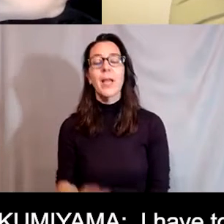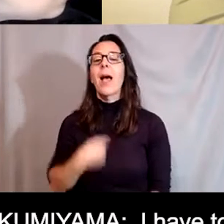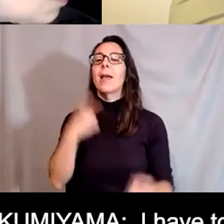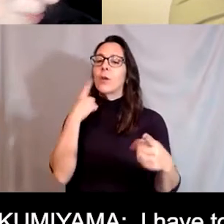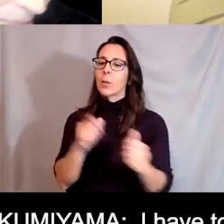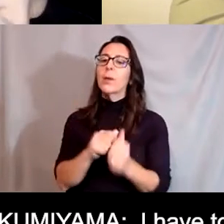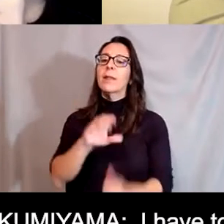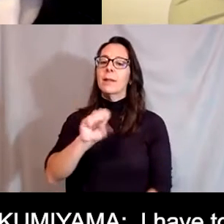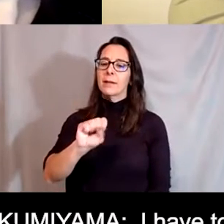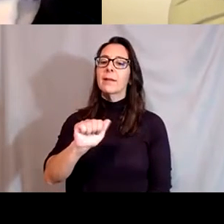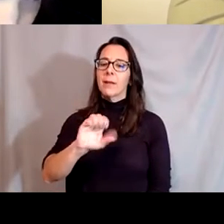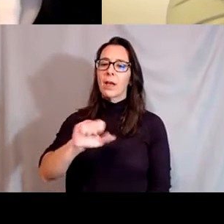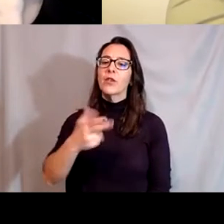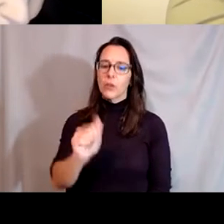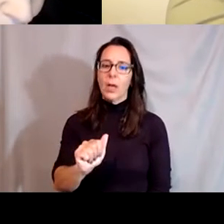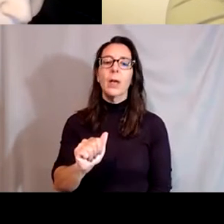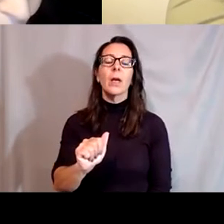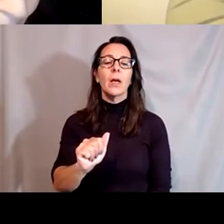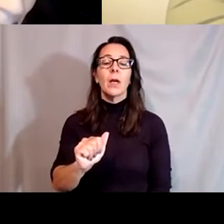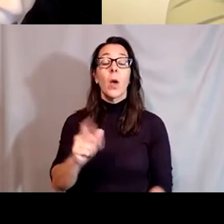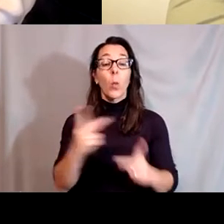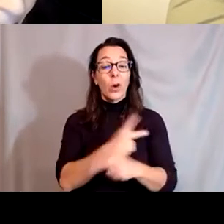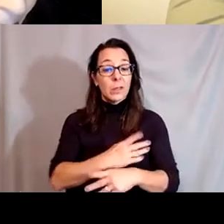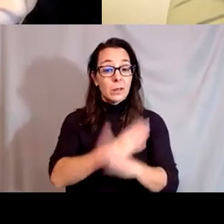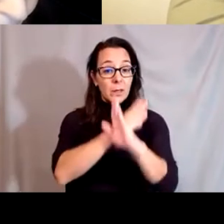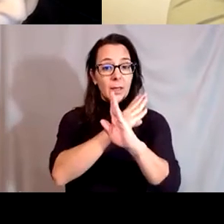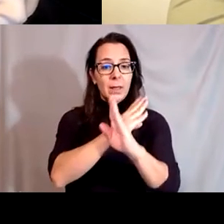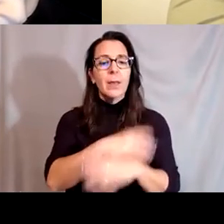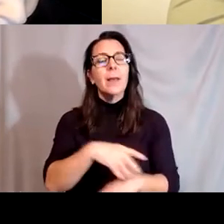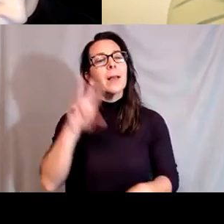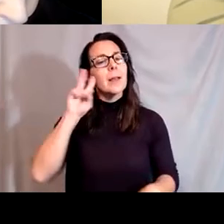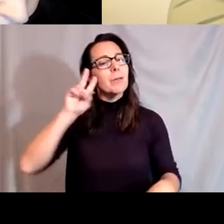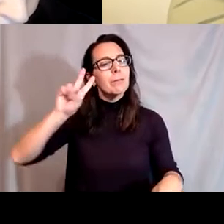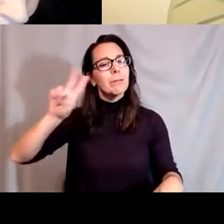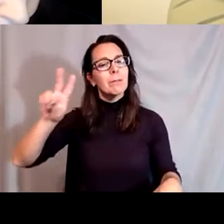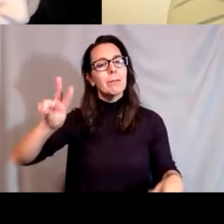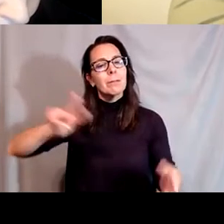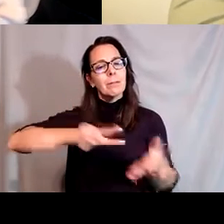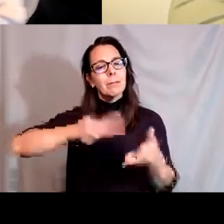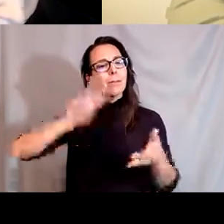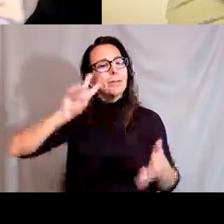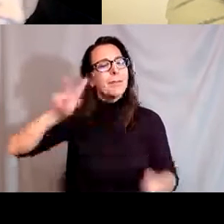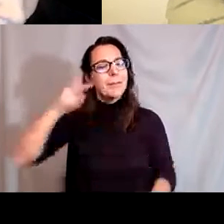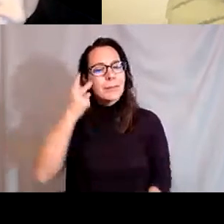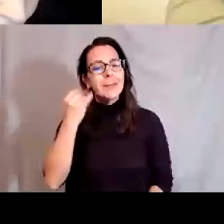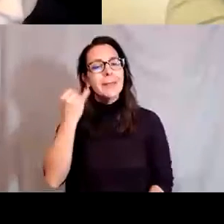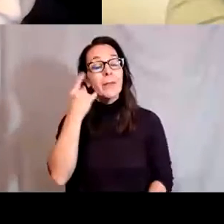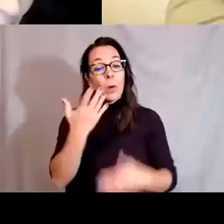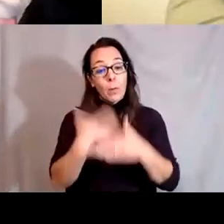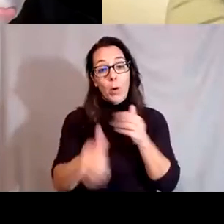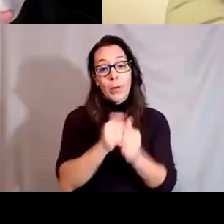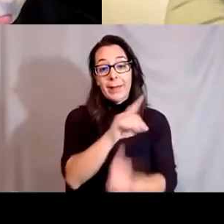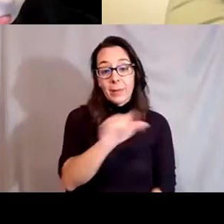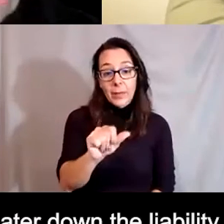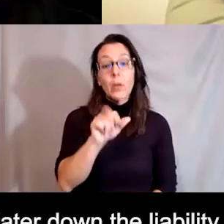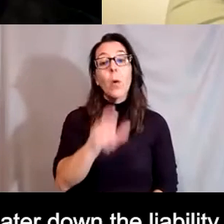biggest hurdle is the misconception that you're born with a disability, or that just because you were born without one, that you